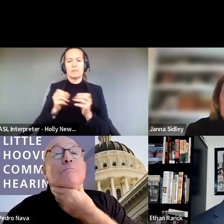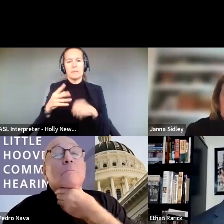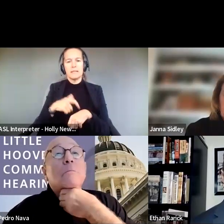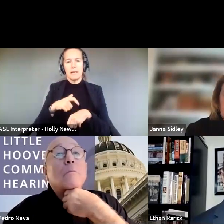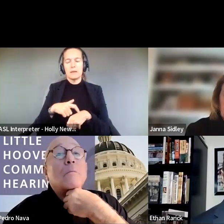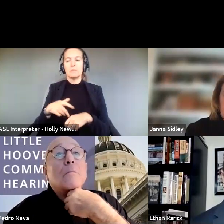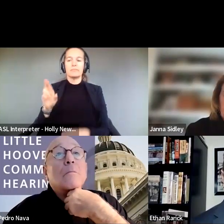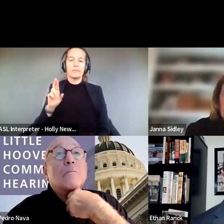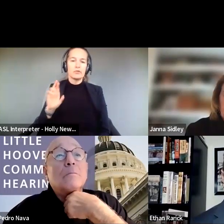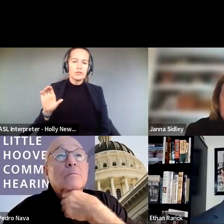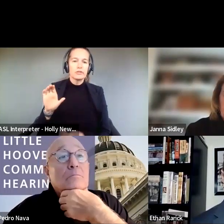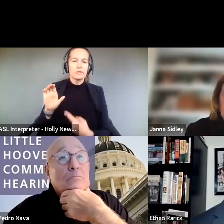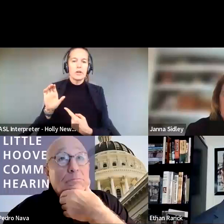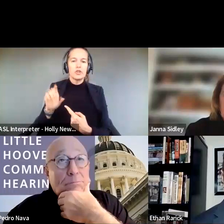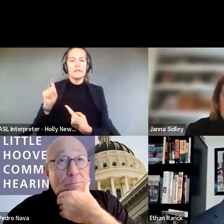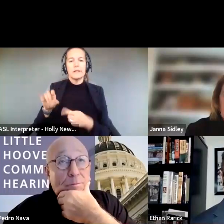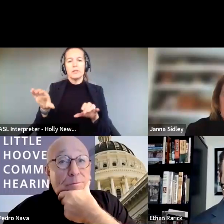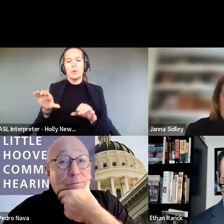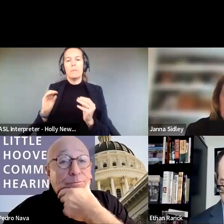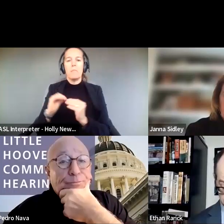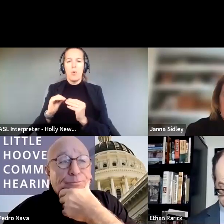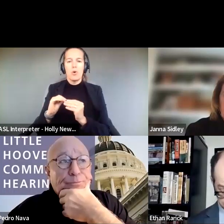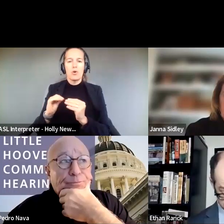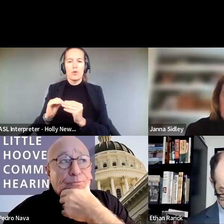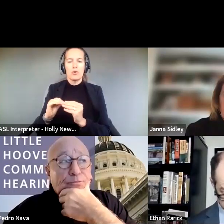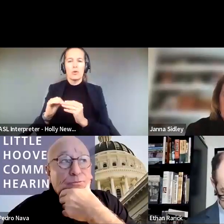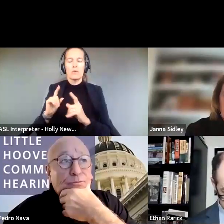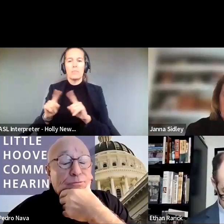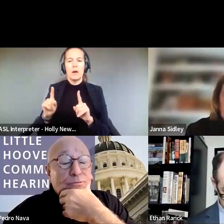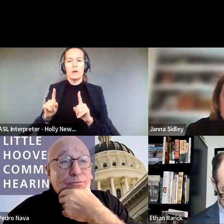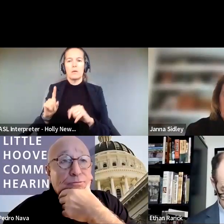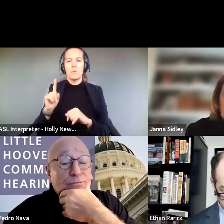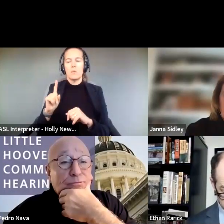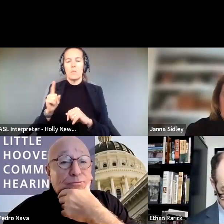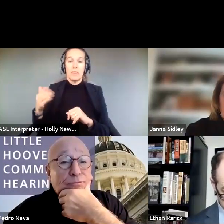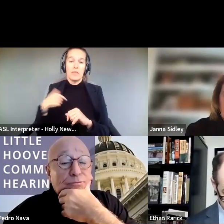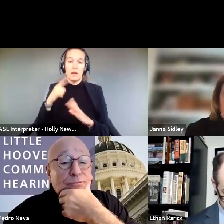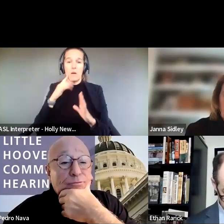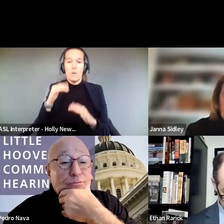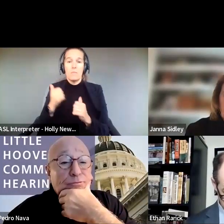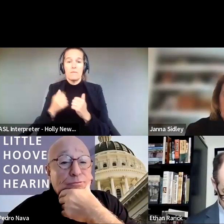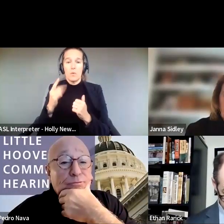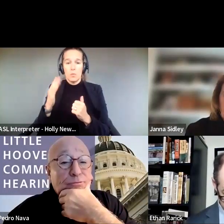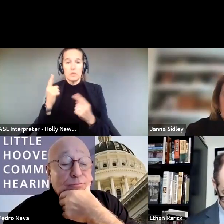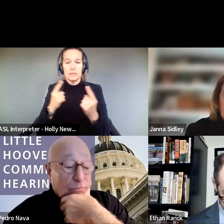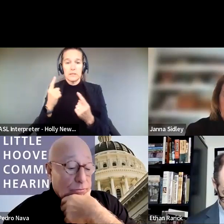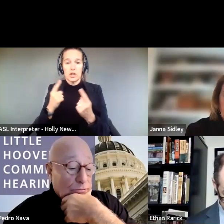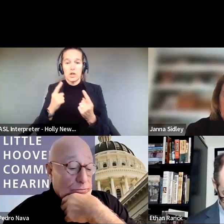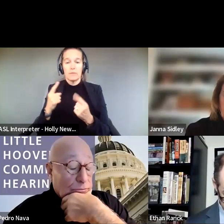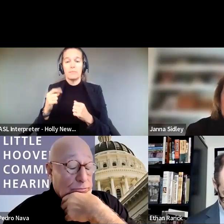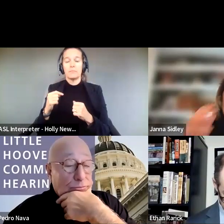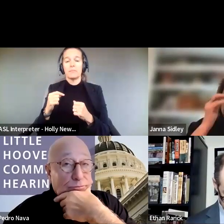regional centers need to do more. But one thing that I hope everybody will consider is that the regional